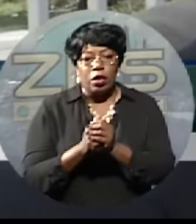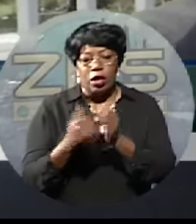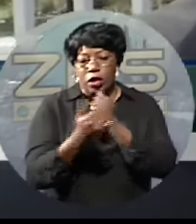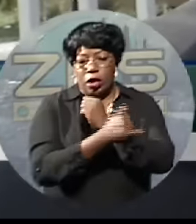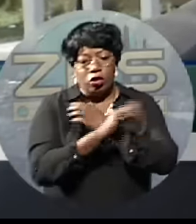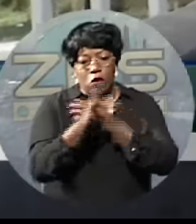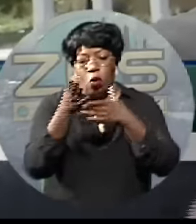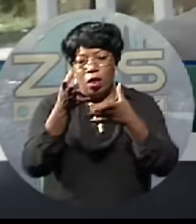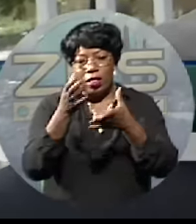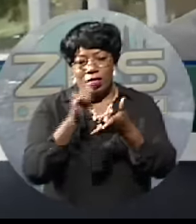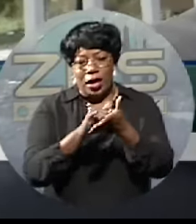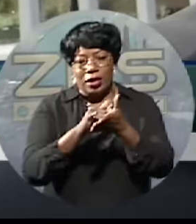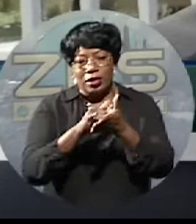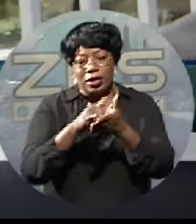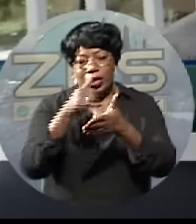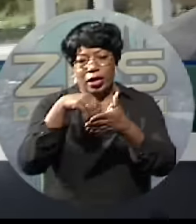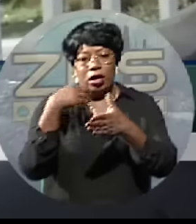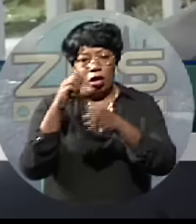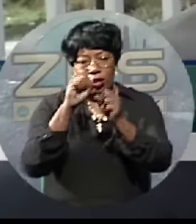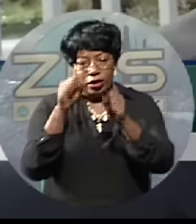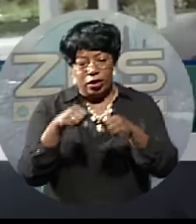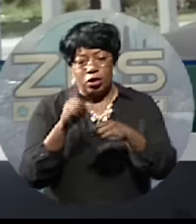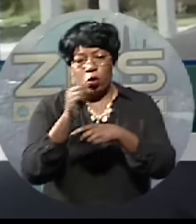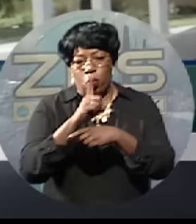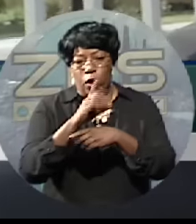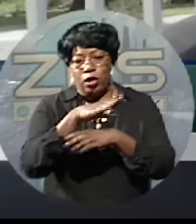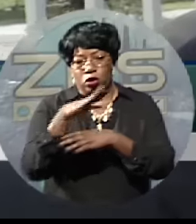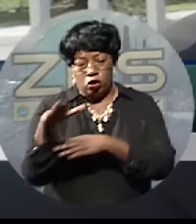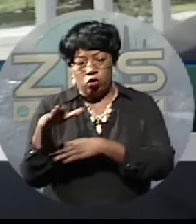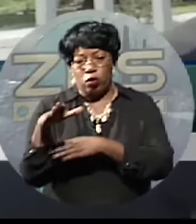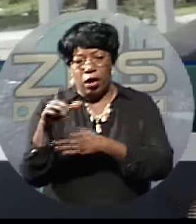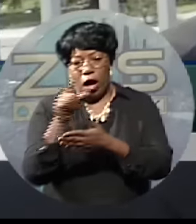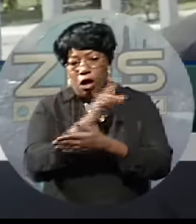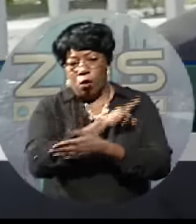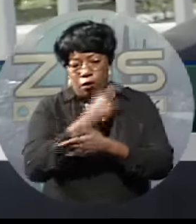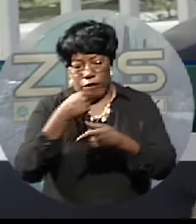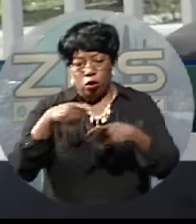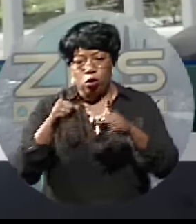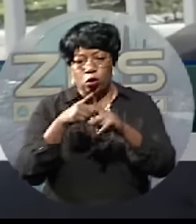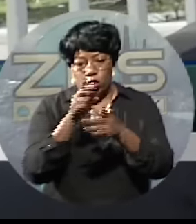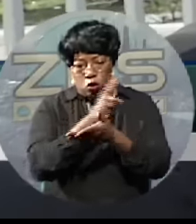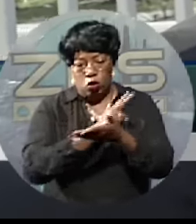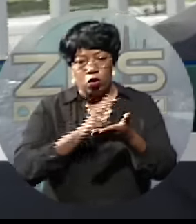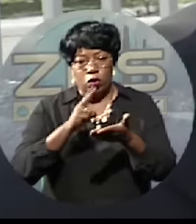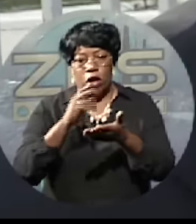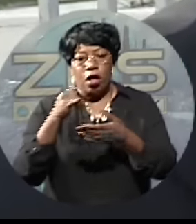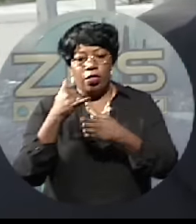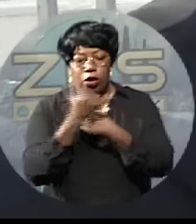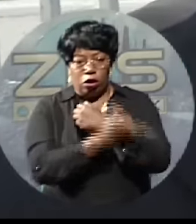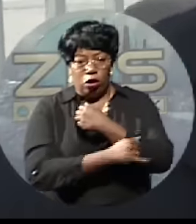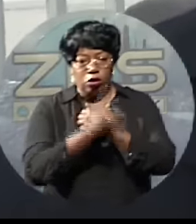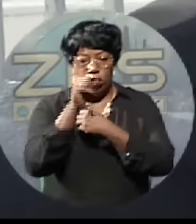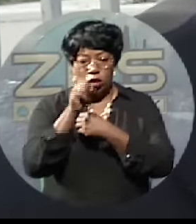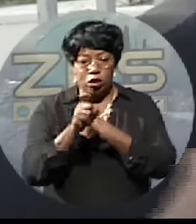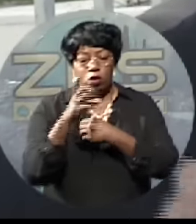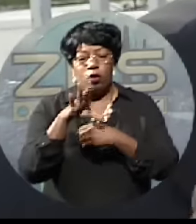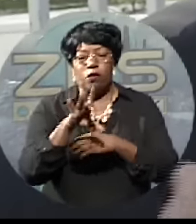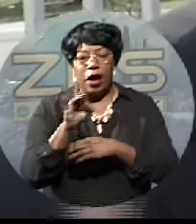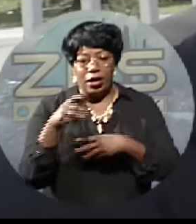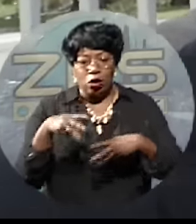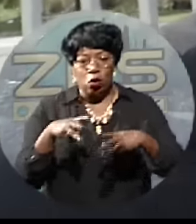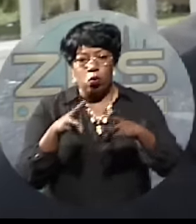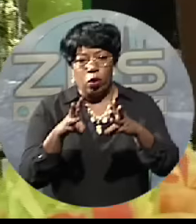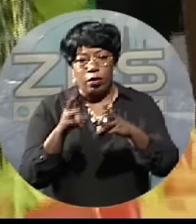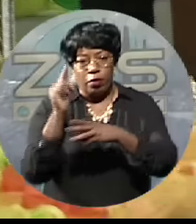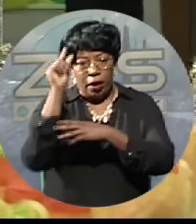So wherever children are qualified and are able to go to university, the country ought to find a way to facilitate that, and my